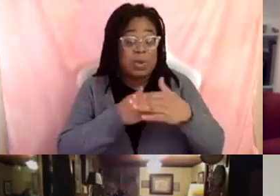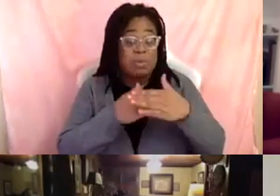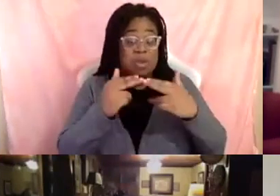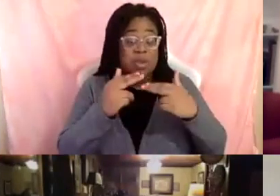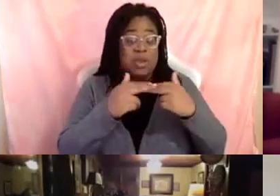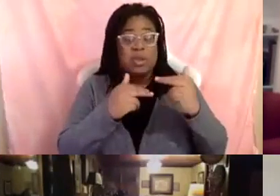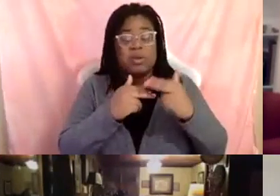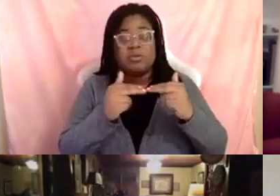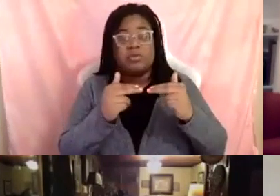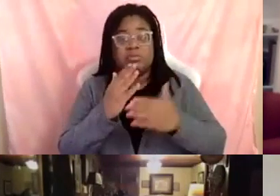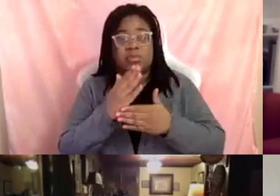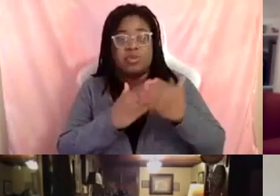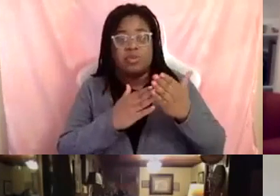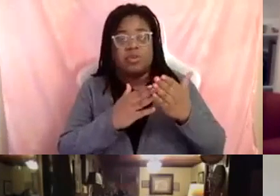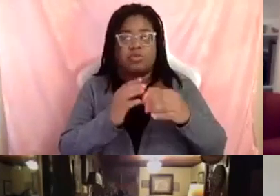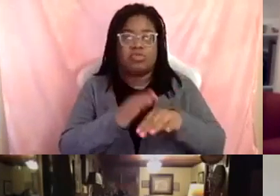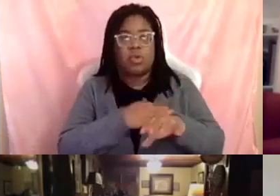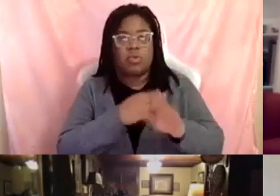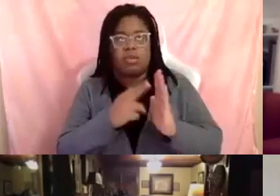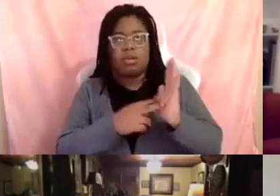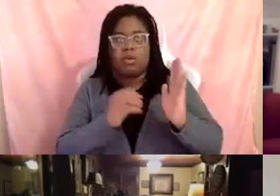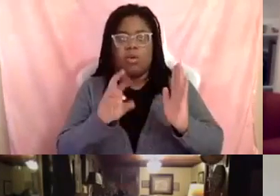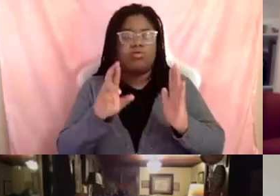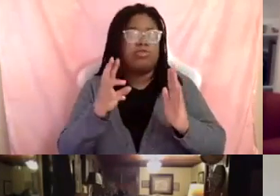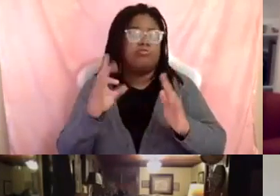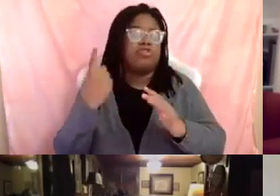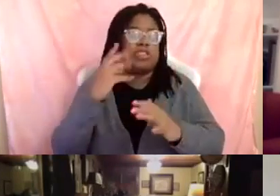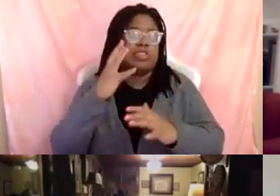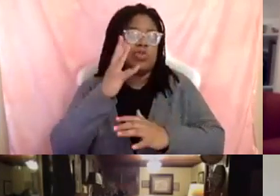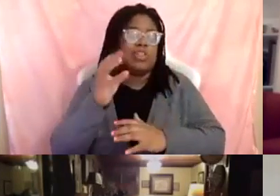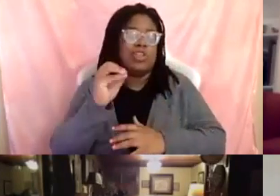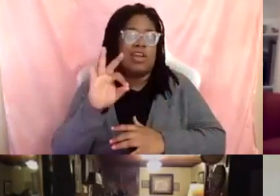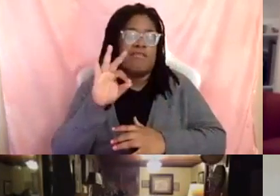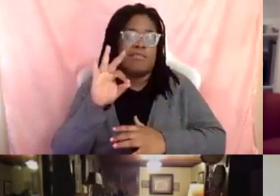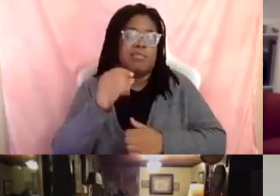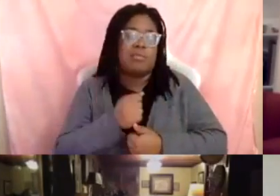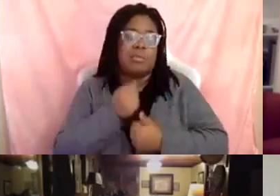not slow read, or just the creation of poetry,